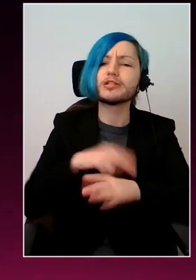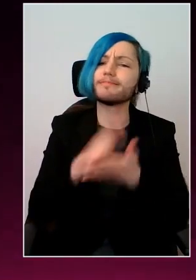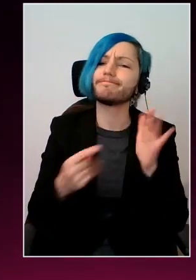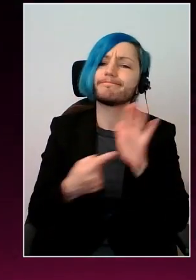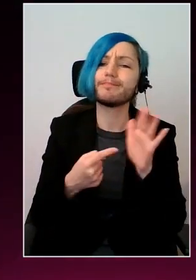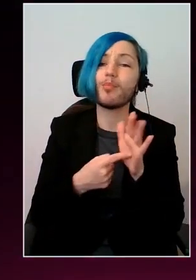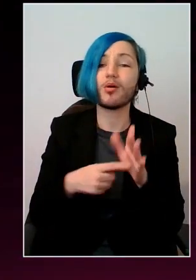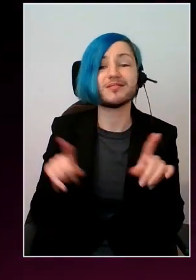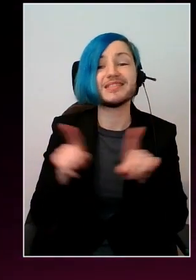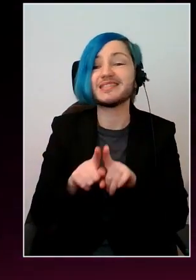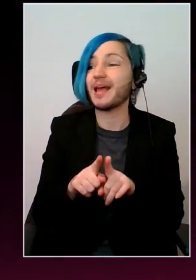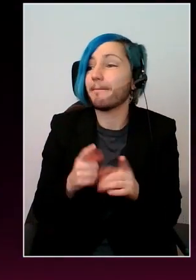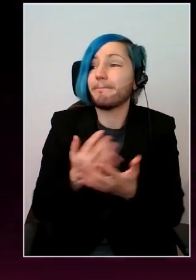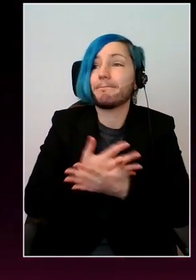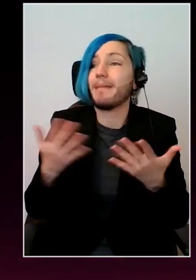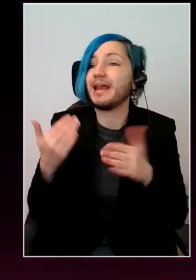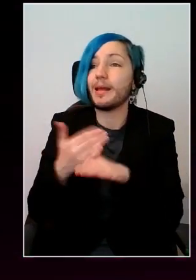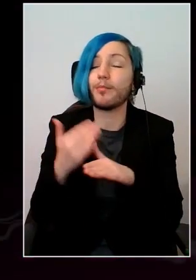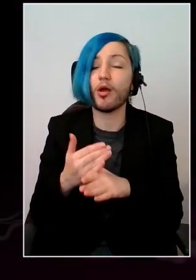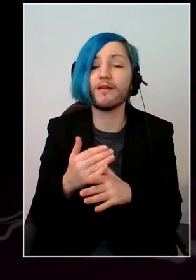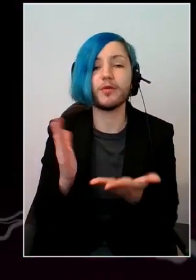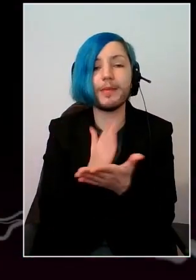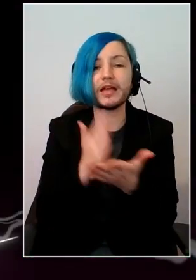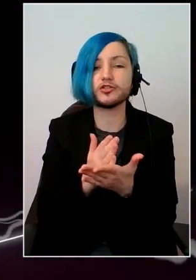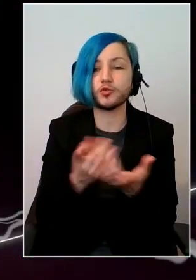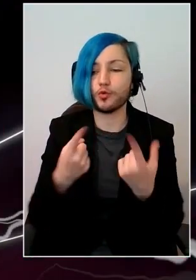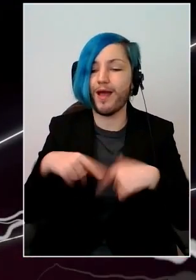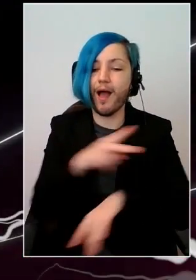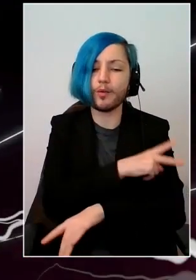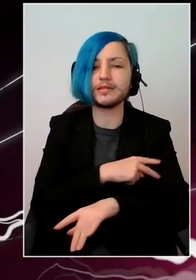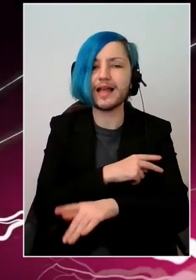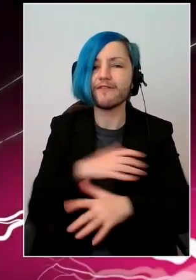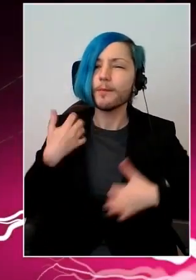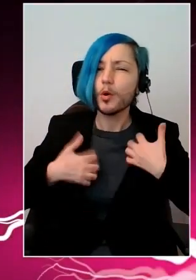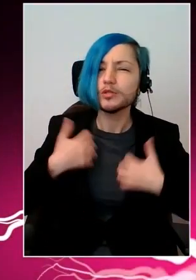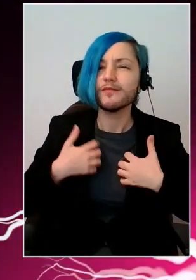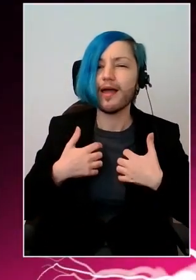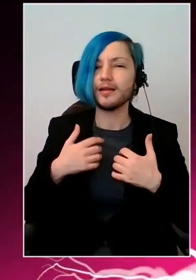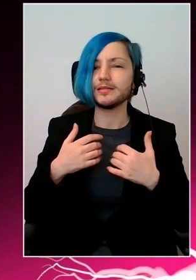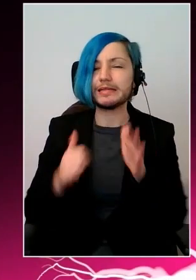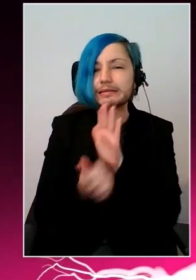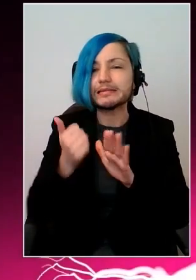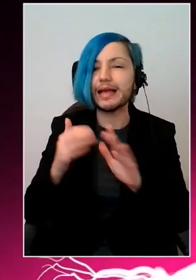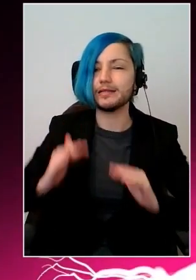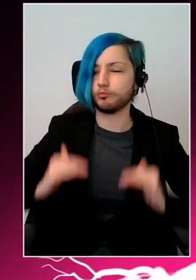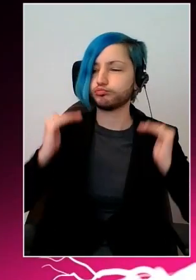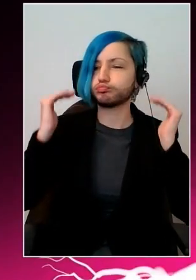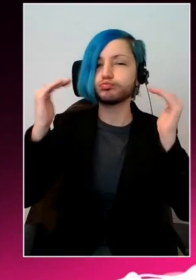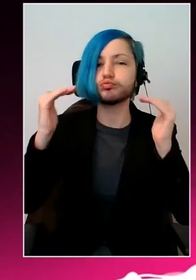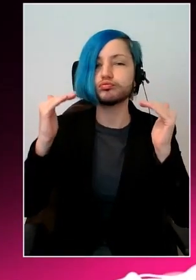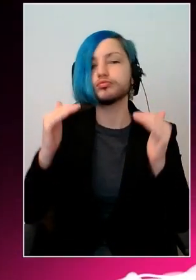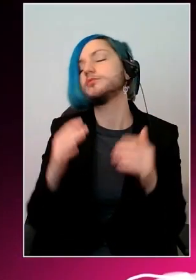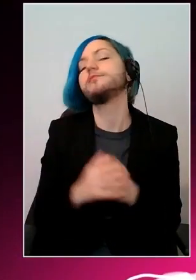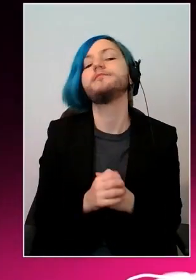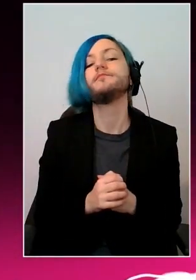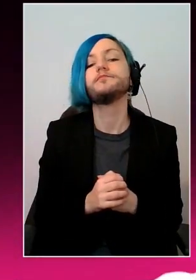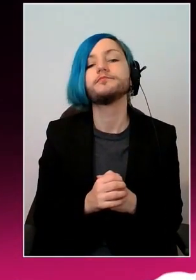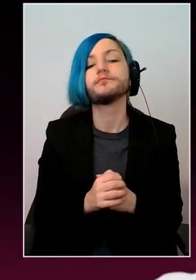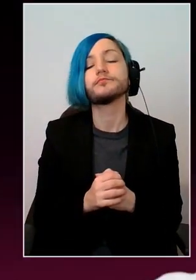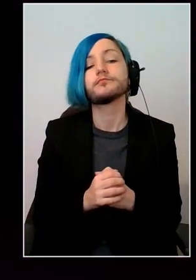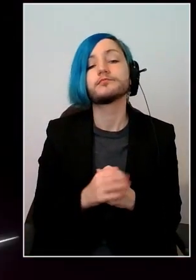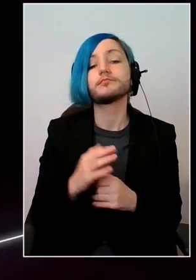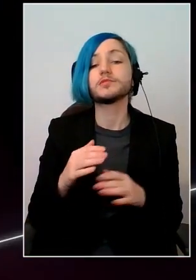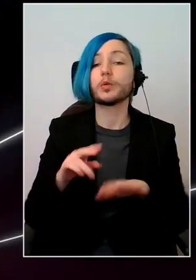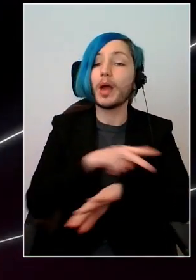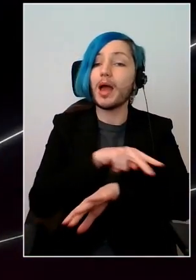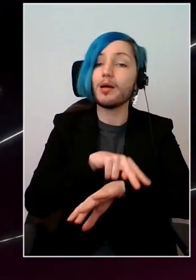highly skilled and motivating workforce we need to succeed. On completion, our apprentices